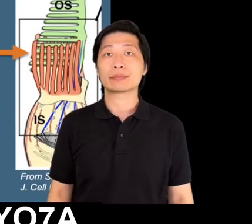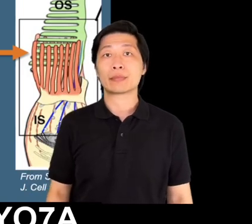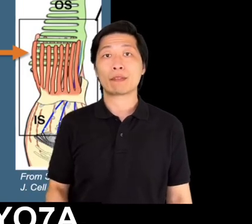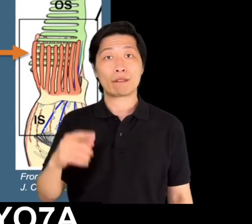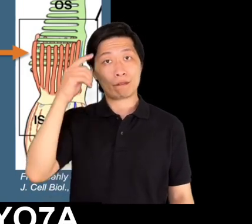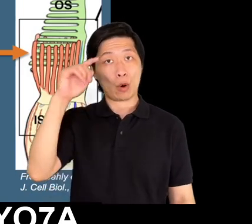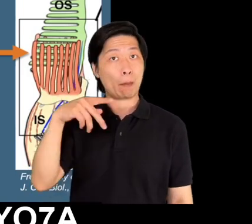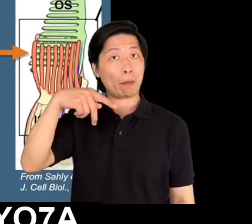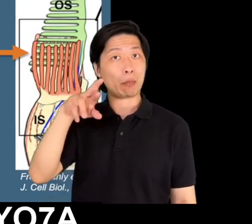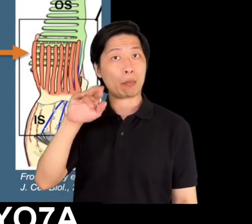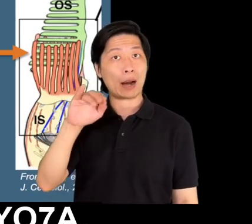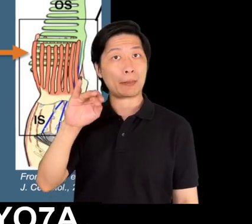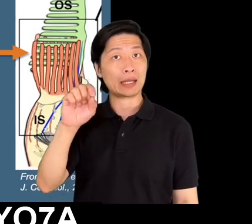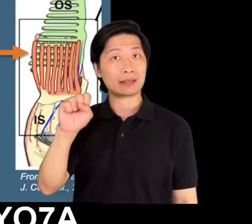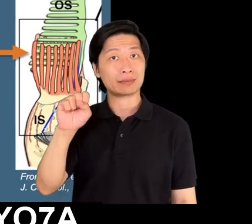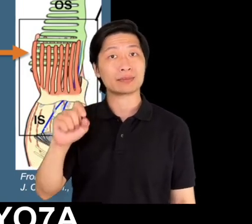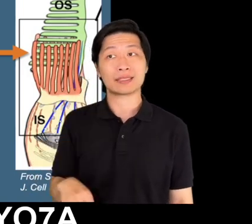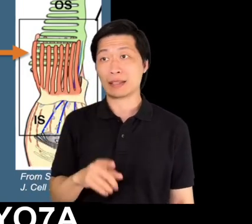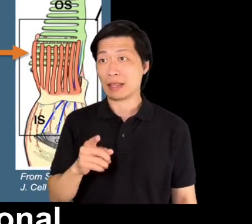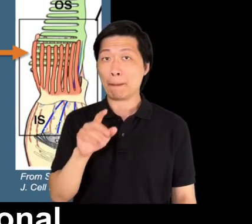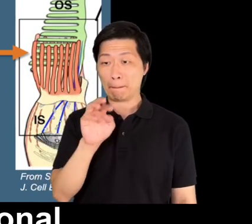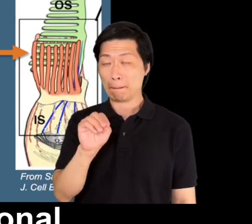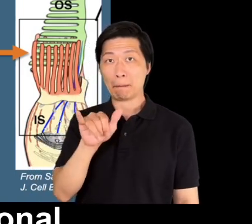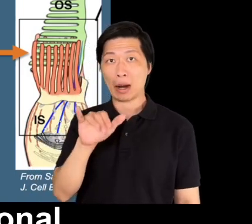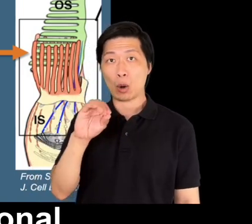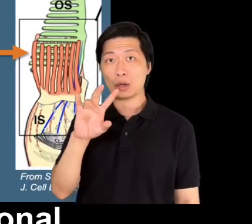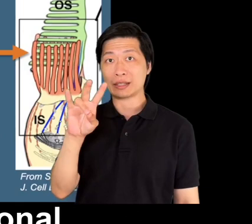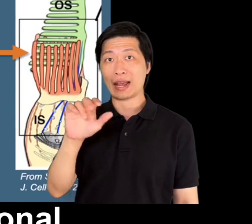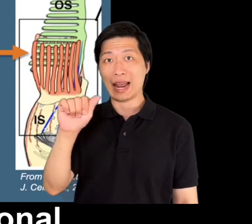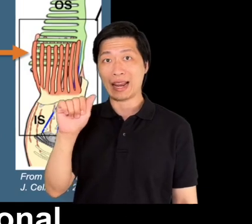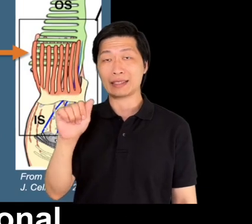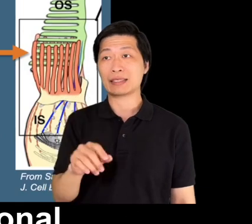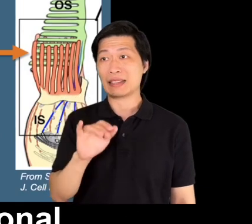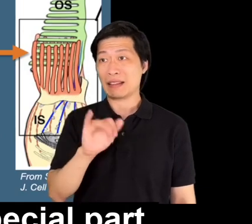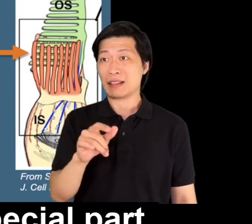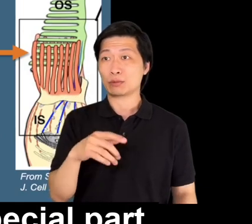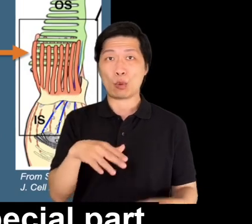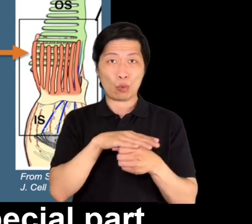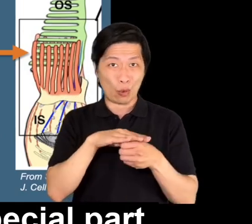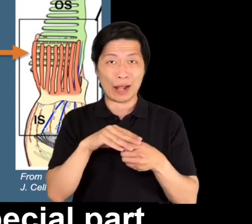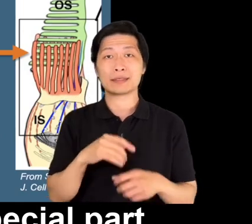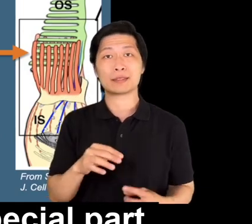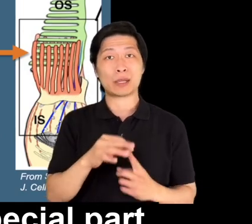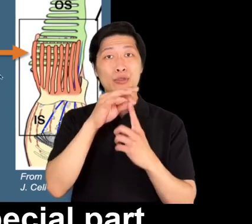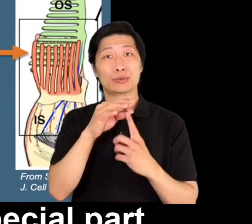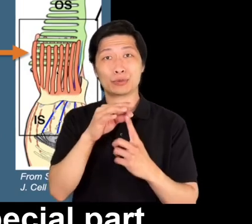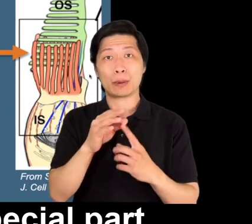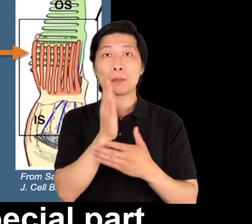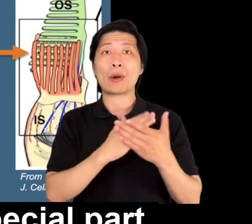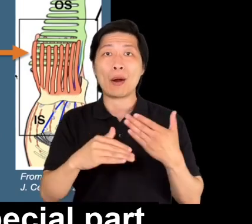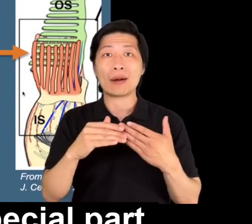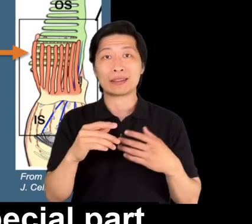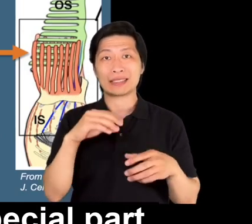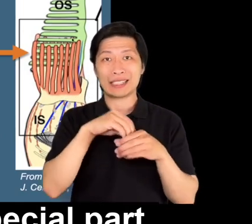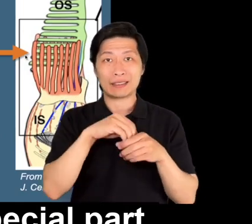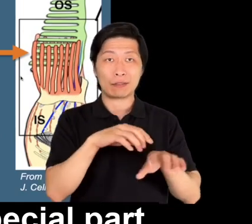-functional in Usher syndrome, is localized to a special part of the photoreceptors called the caliceal processes that's shown